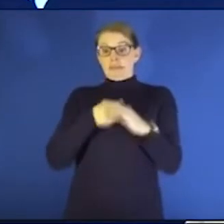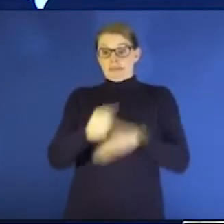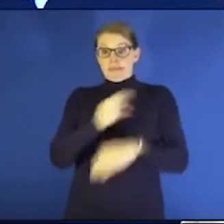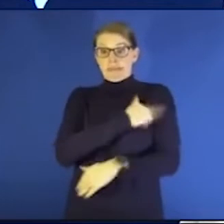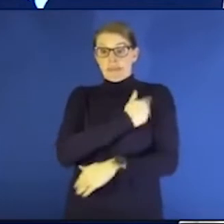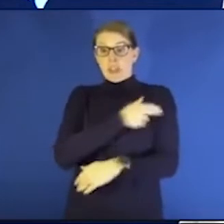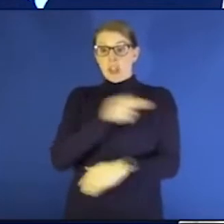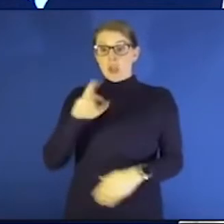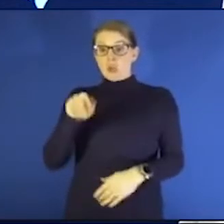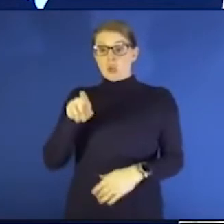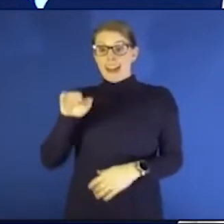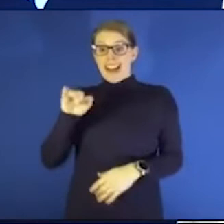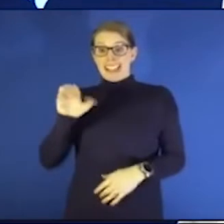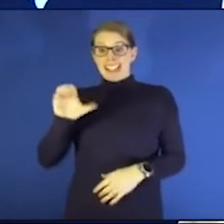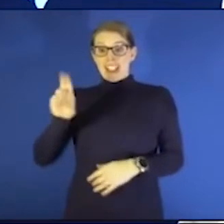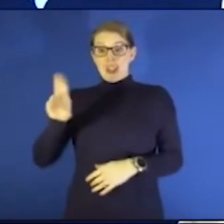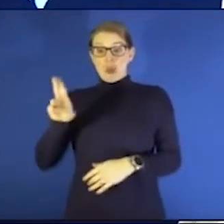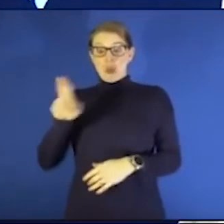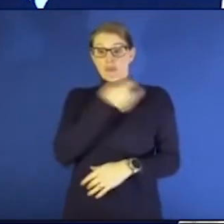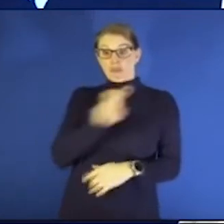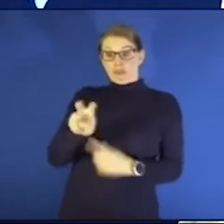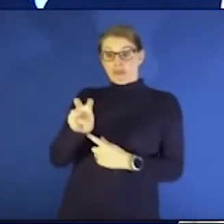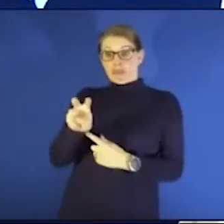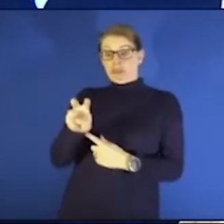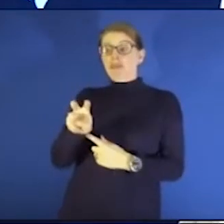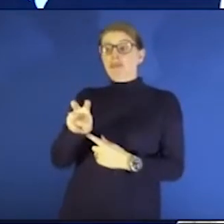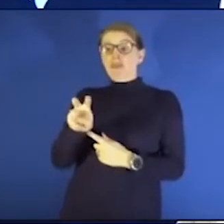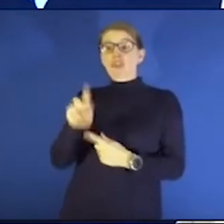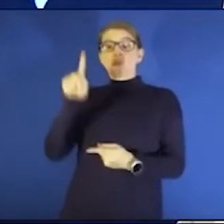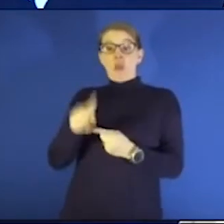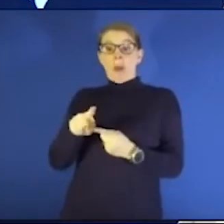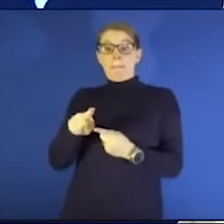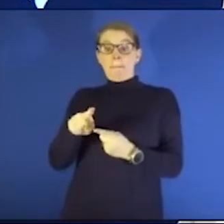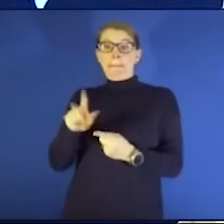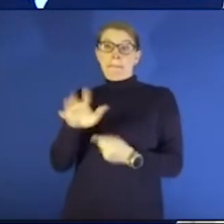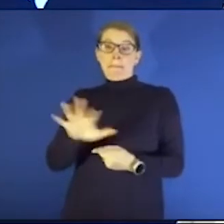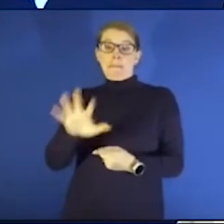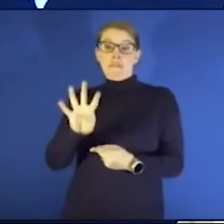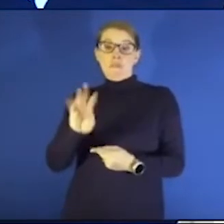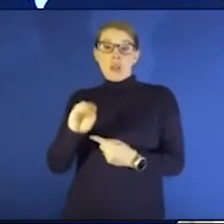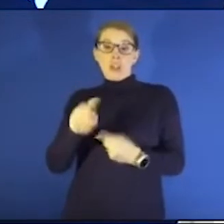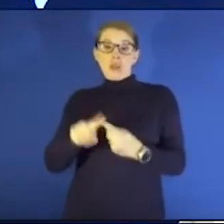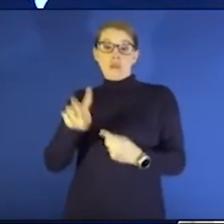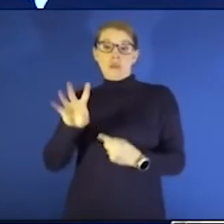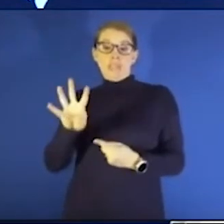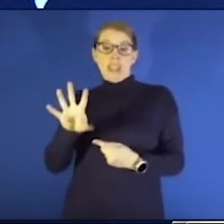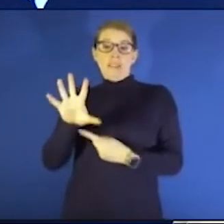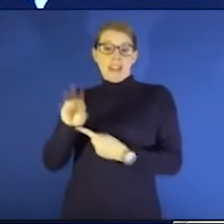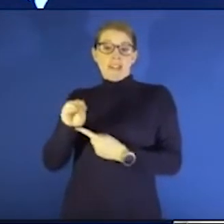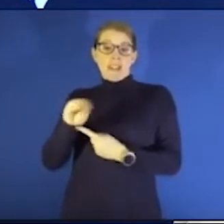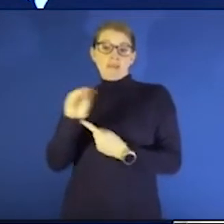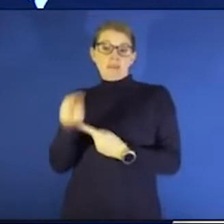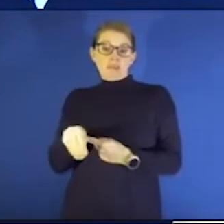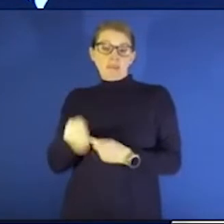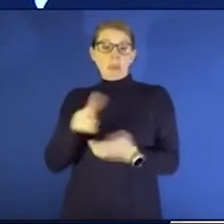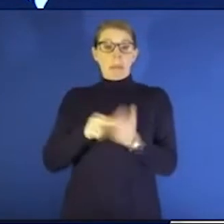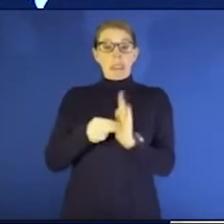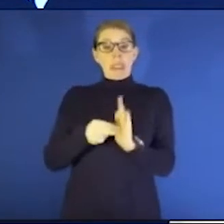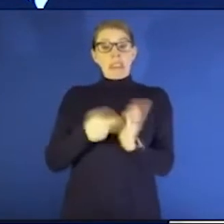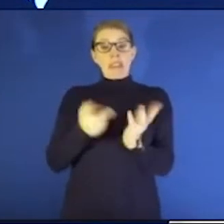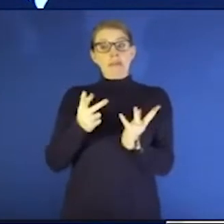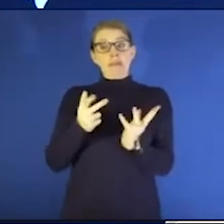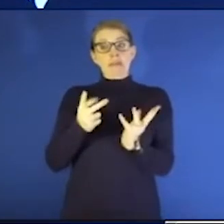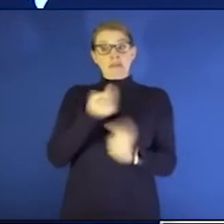being put into the intensive care unit has dropped by about 40 or 50%. So you have a lower chance of being in